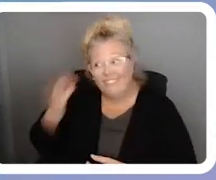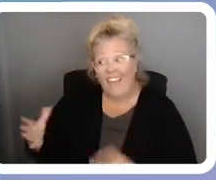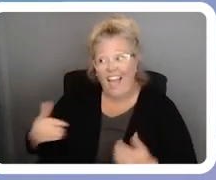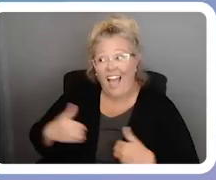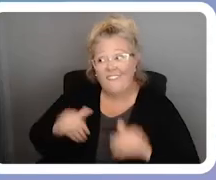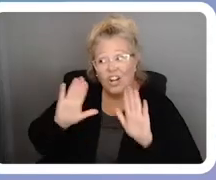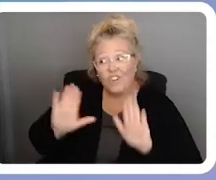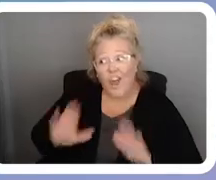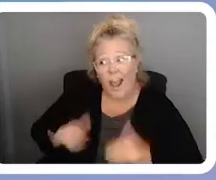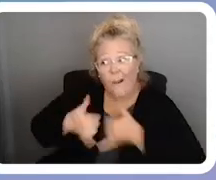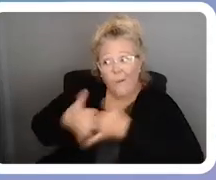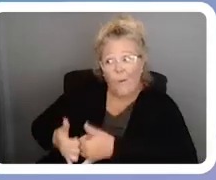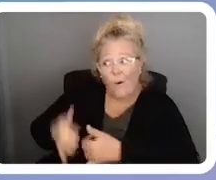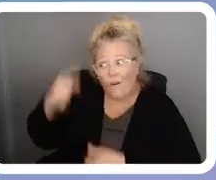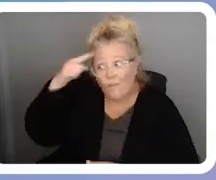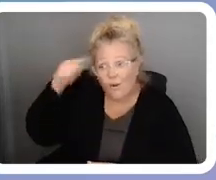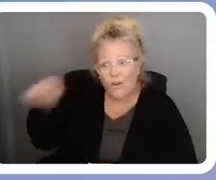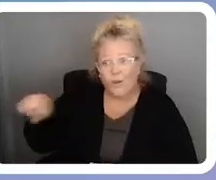you that Whitney's gonna present.